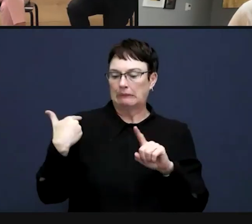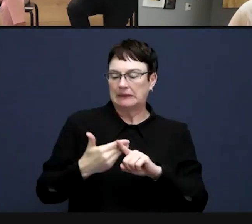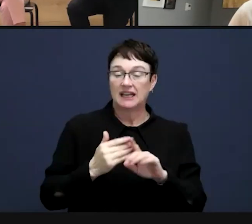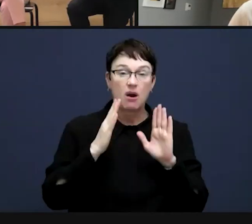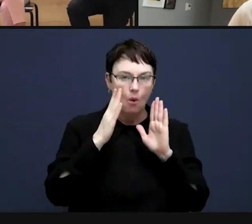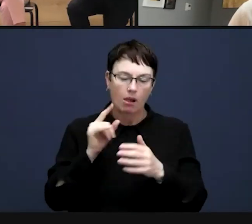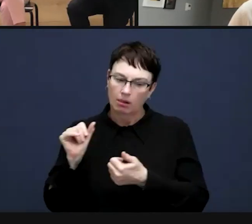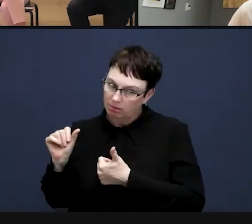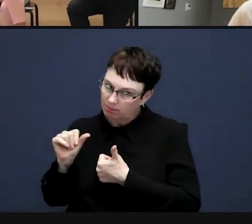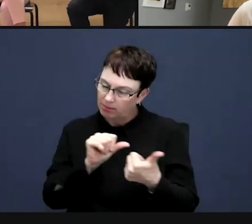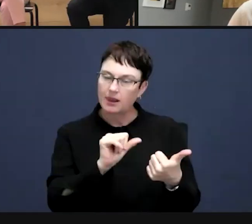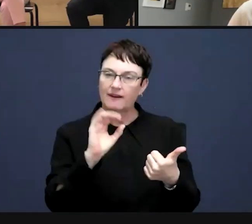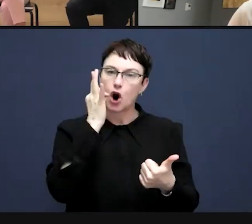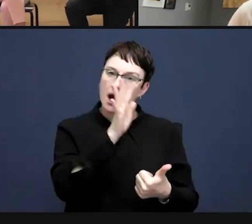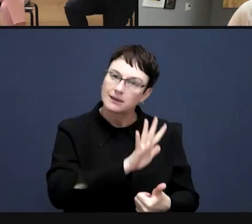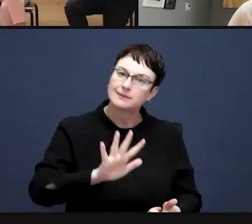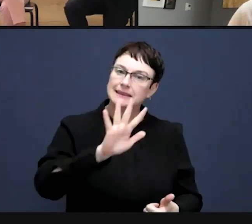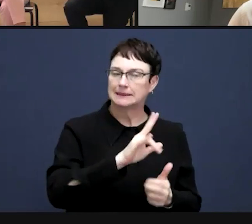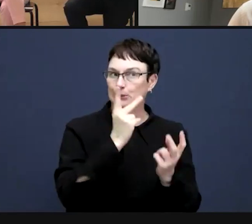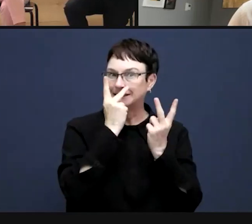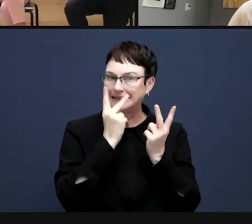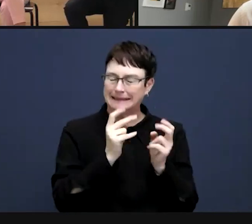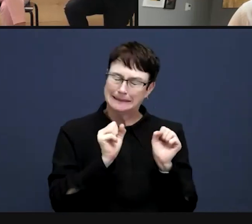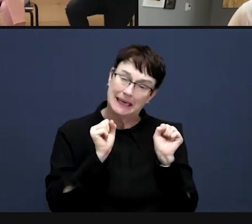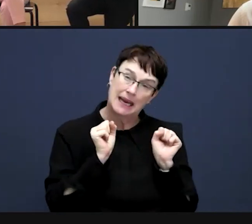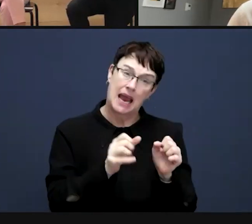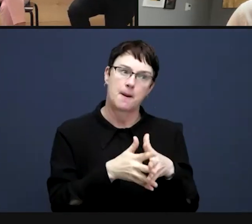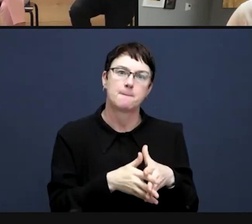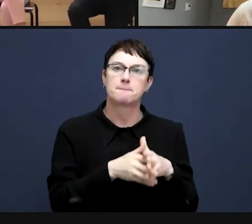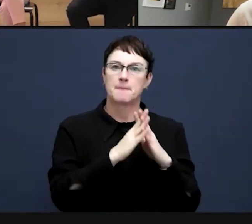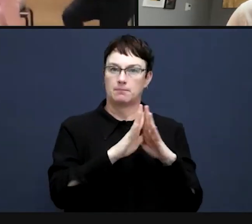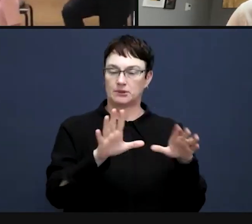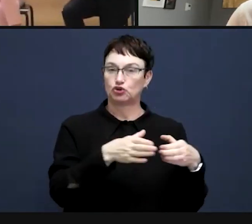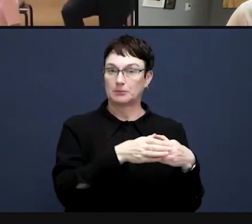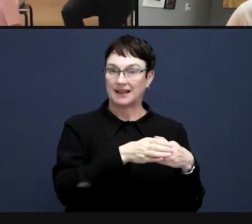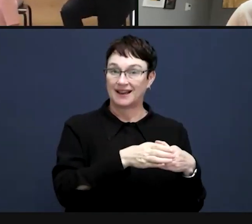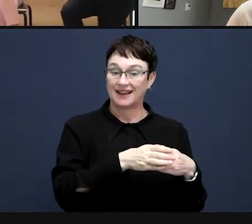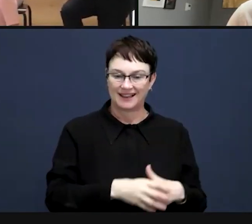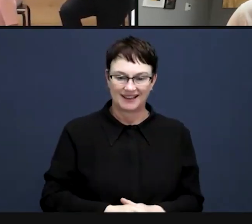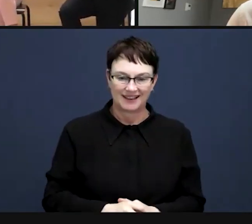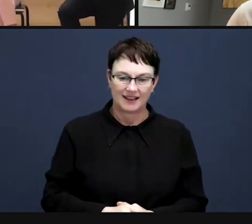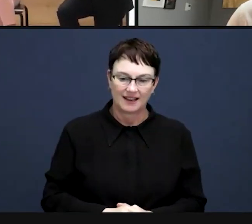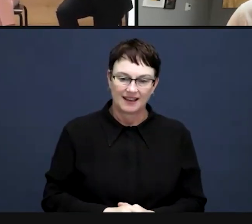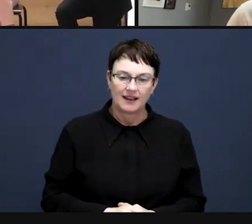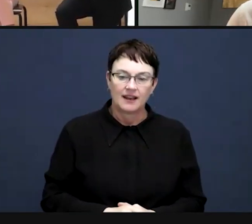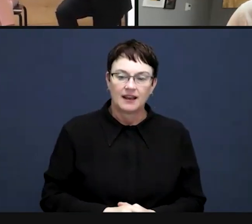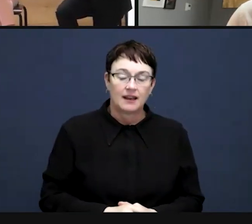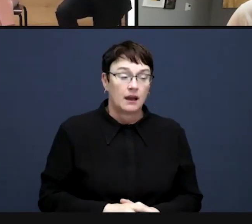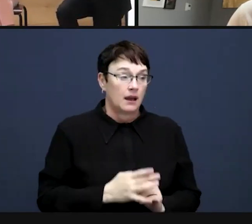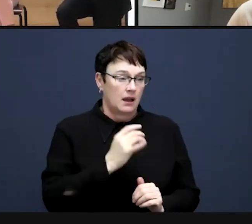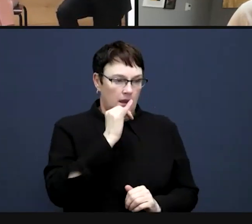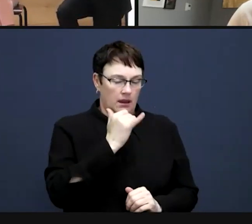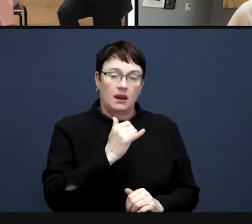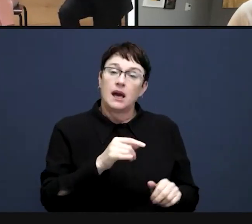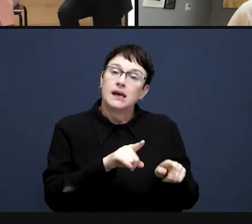sure we create a chapter. Yeah, so we'll be soon with your help and the others. But yeah, the aim is also